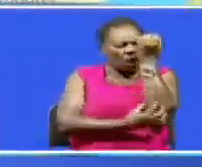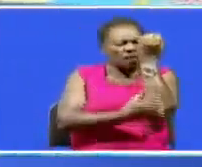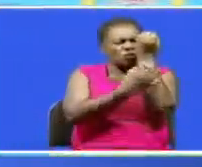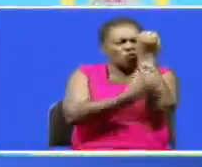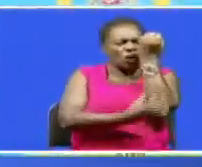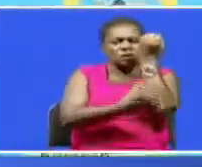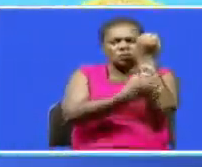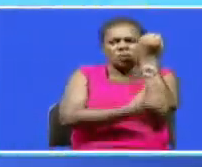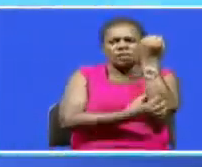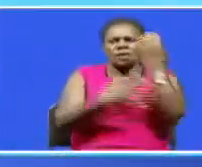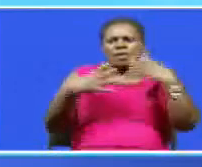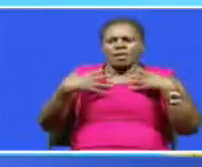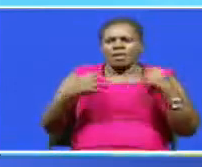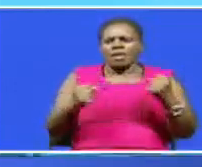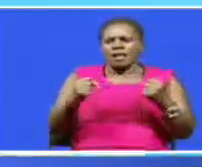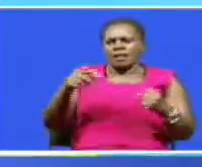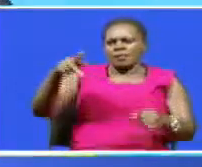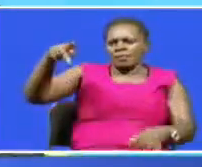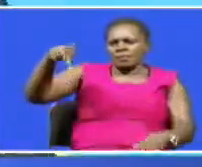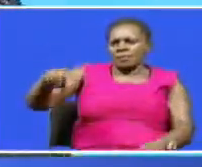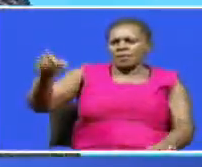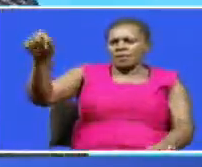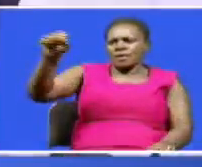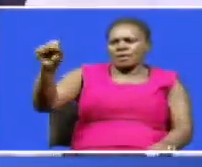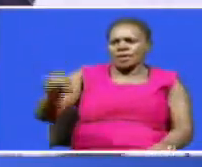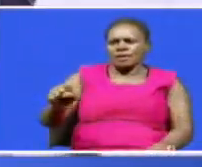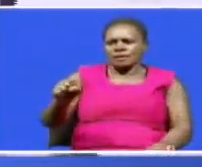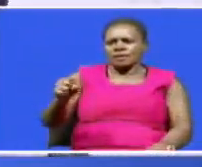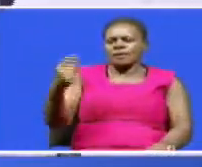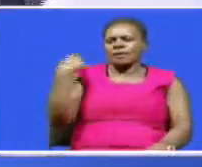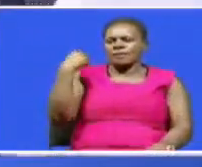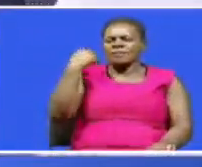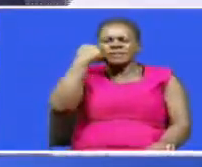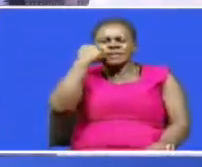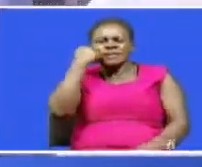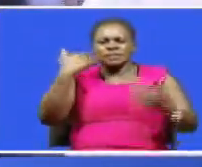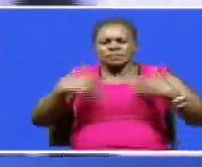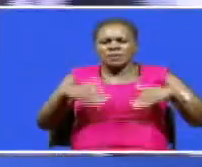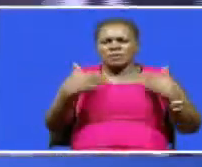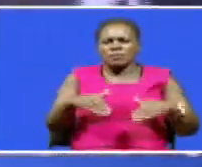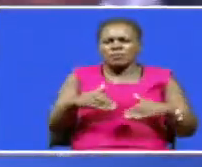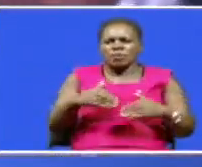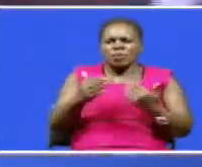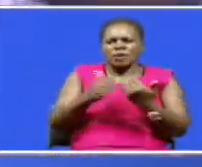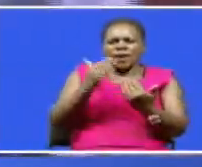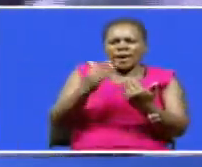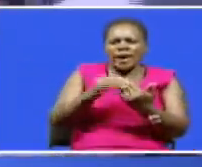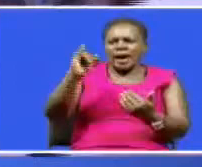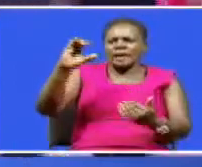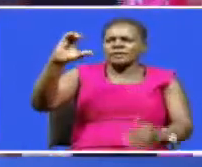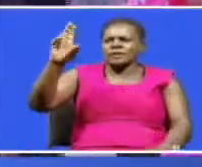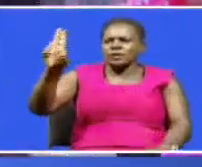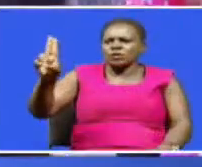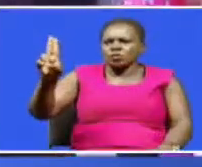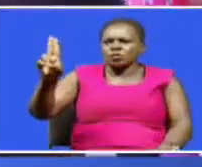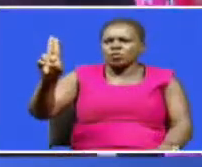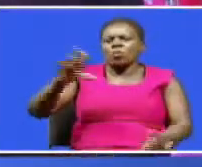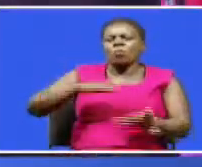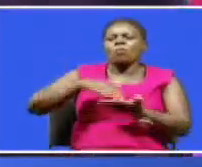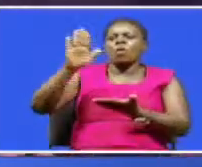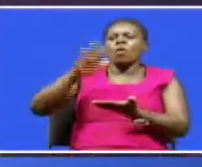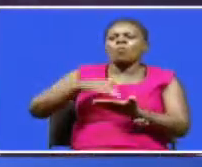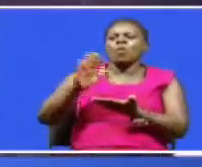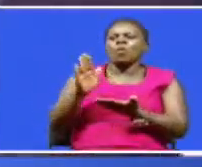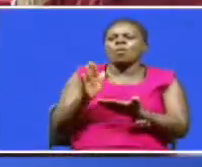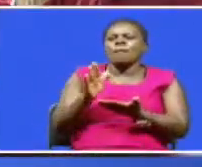hand. According to the health CS, Dr. Mercy Mwangangi, the number of patients in need of critical care services has been increasing in the